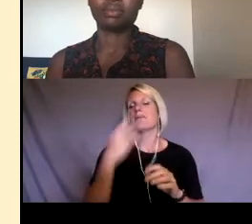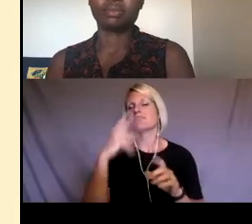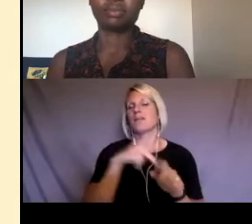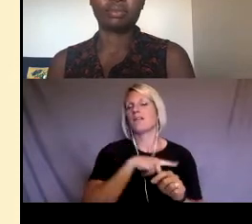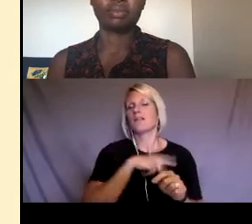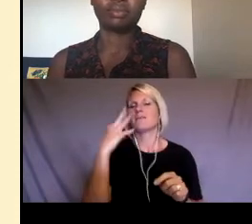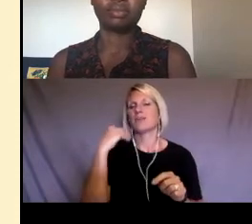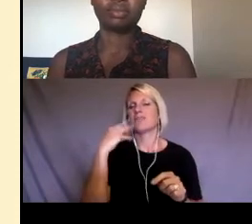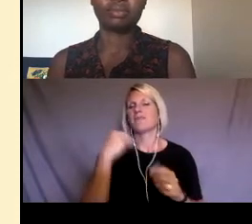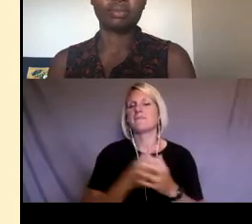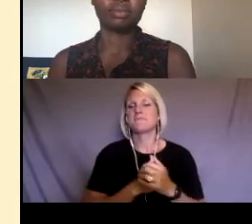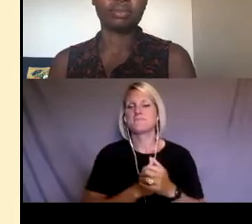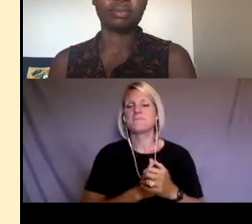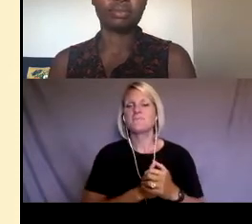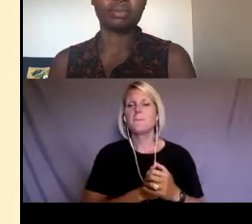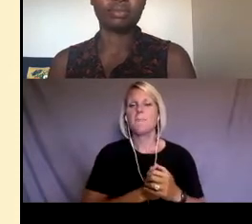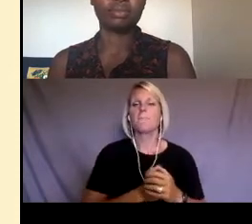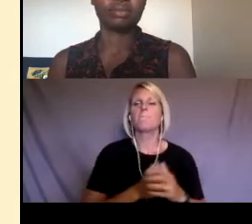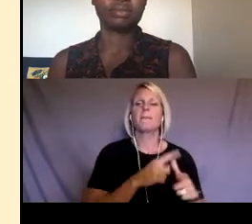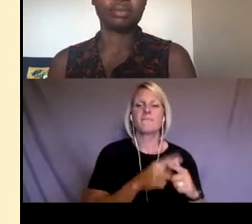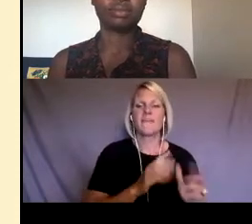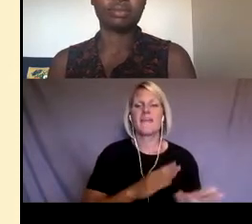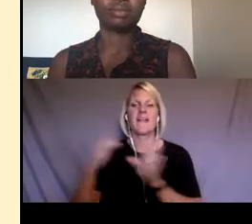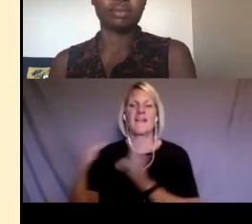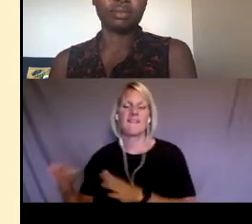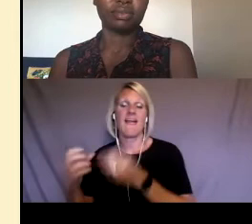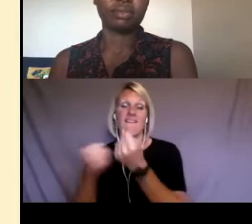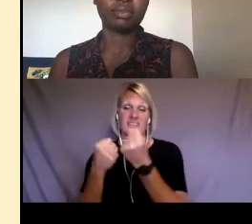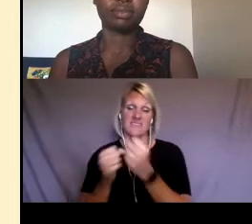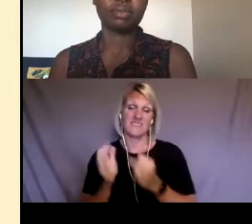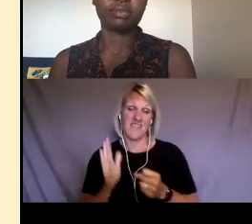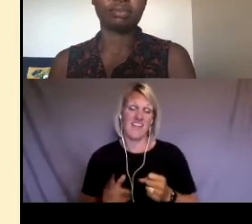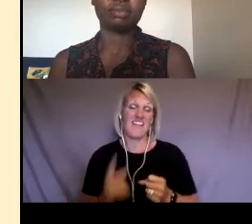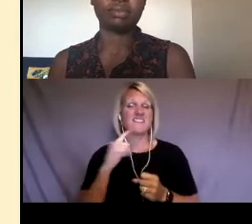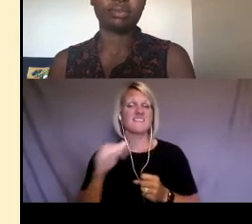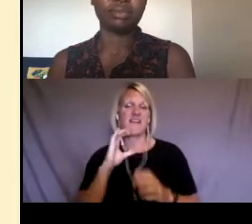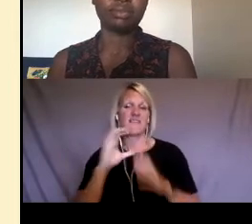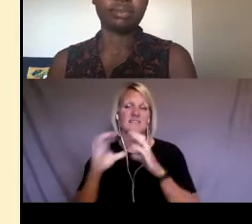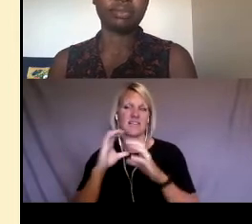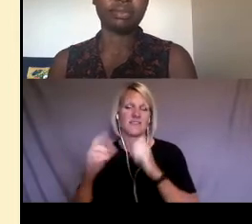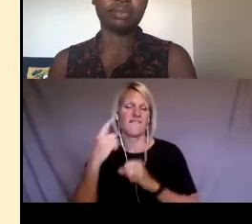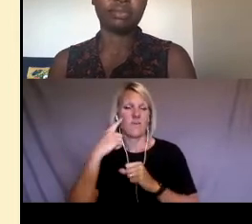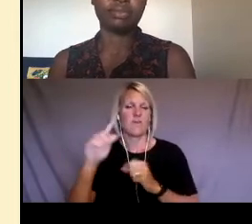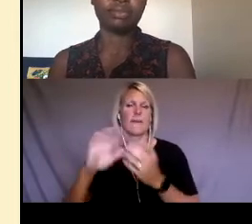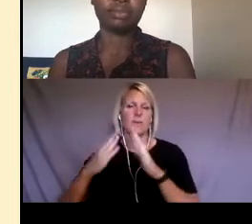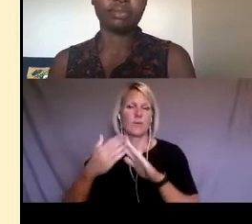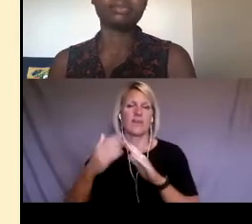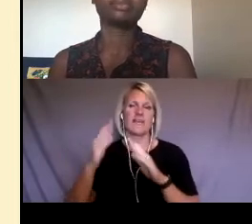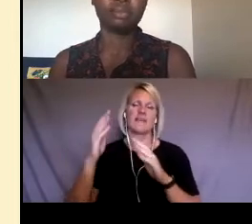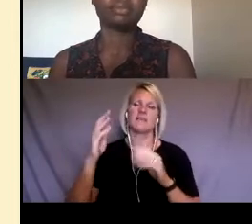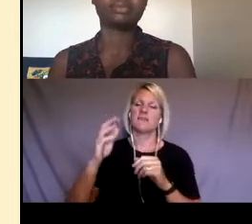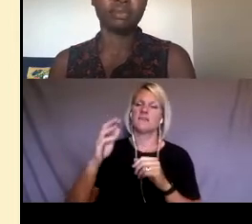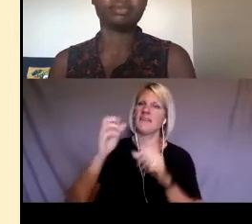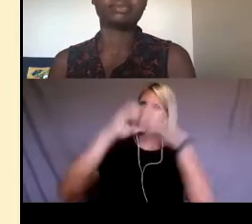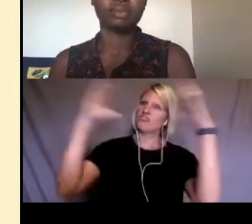Courtney. But then on the advocacy side, I think that this would be a conversation for those community visioning sessions that we have